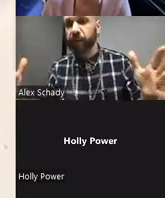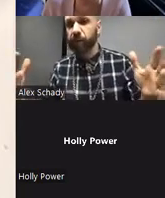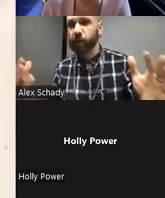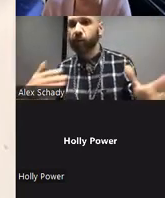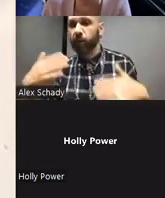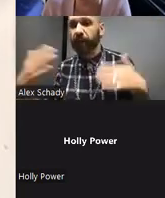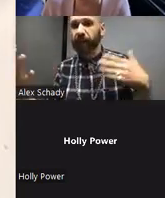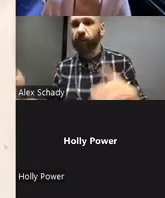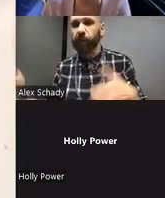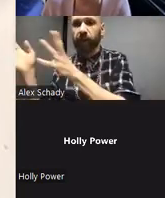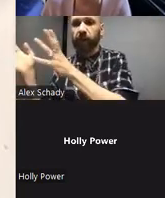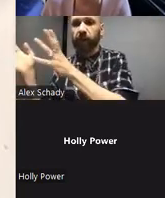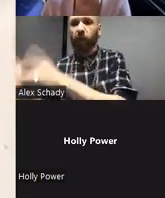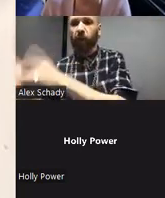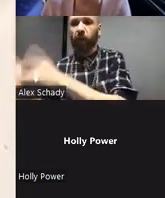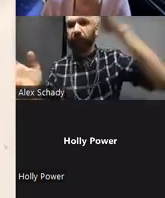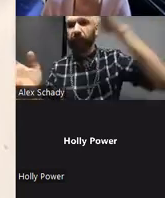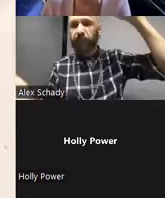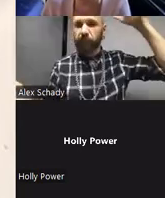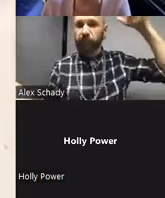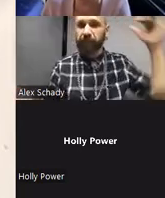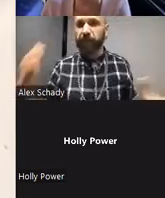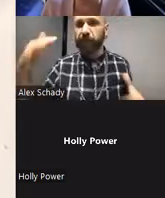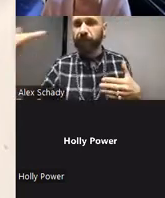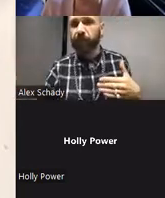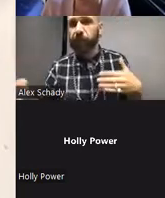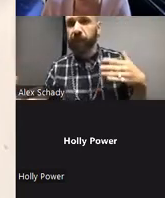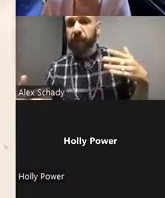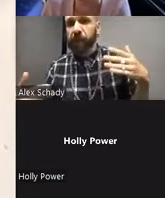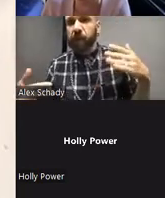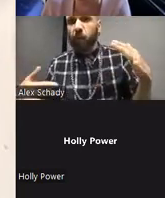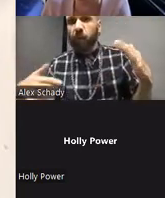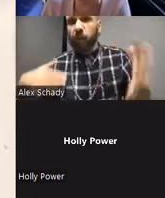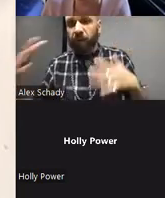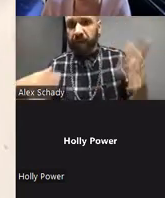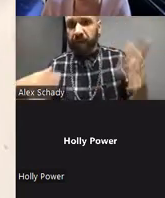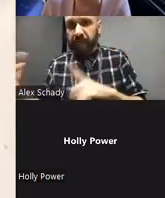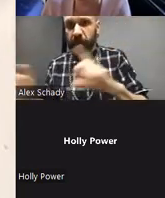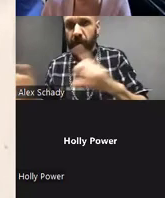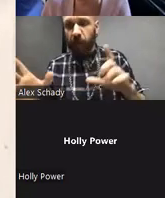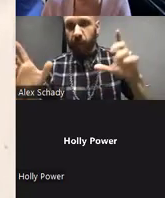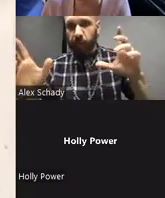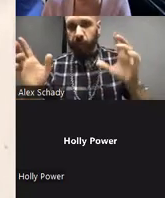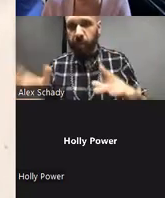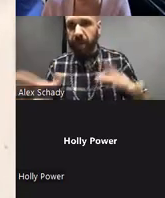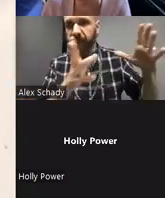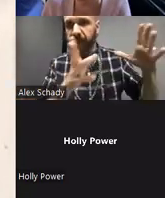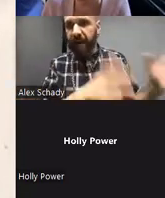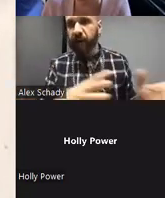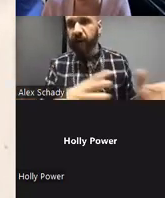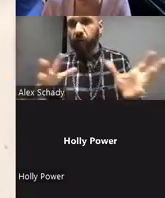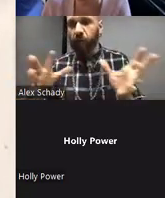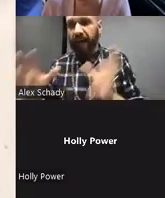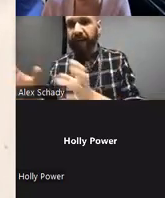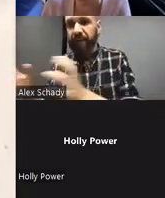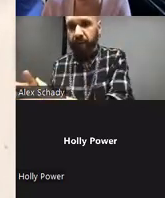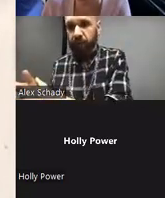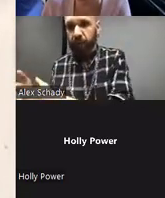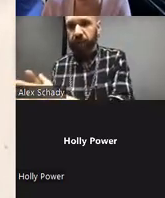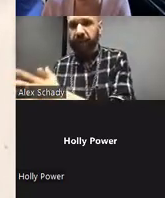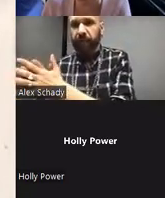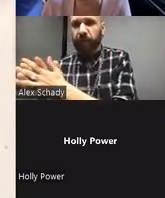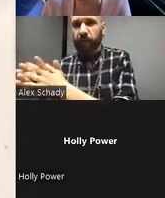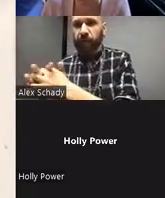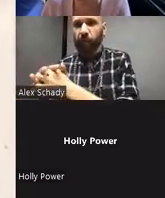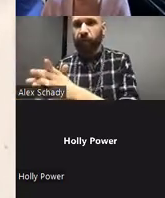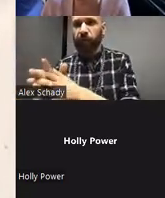limited to Zoom, but we can actually work with objects, turning objects into images and films. We were very keen that the outputs mix analog and digital,